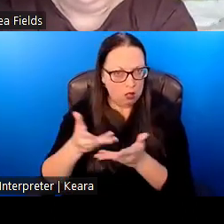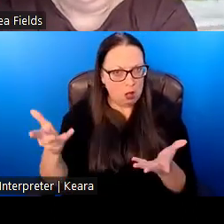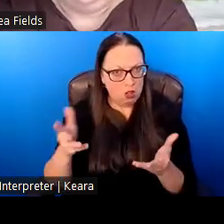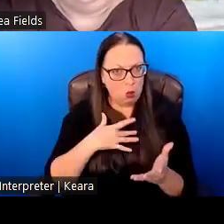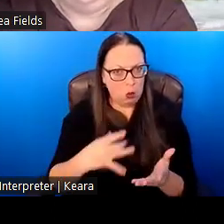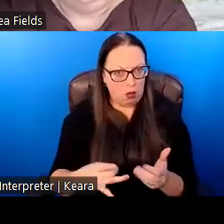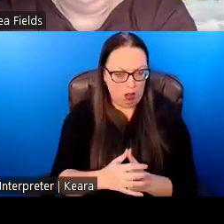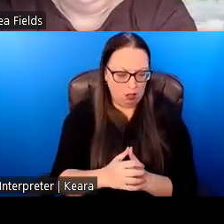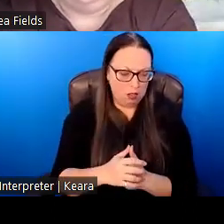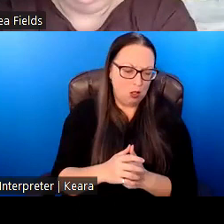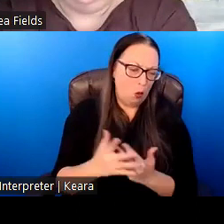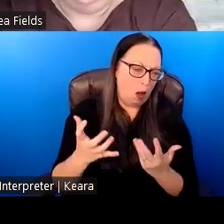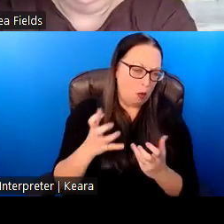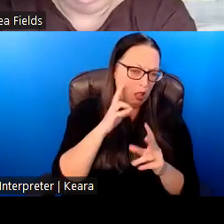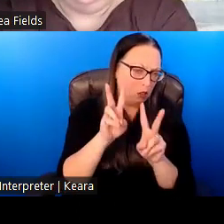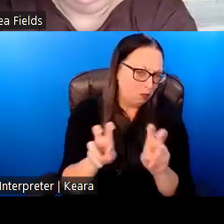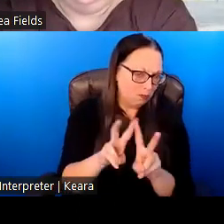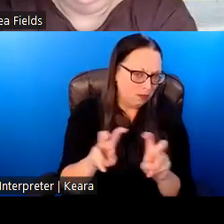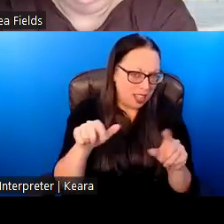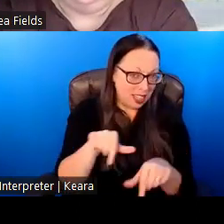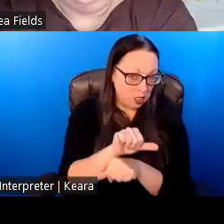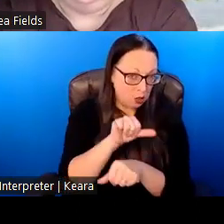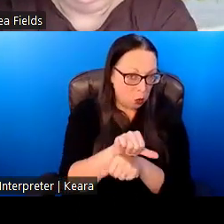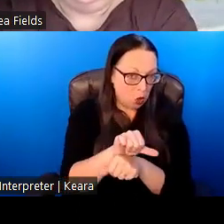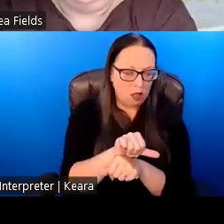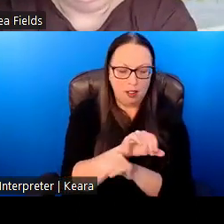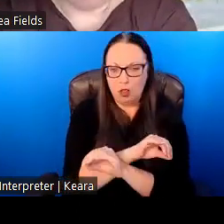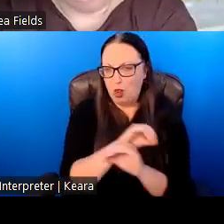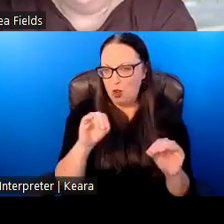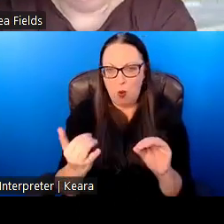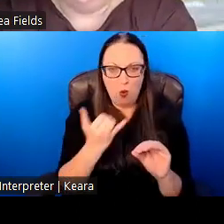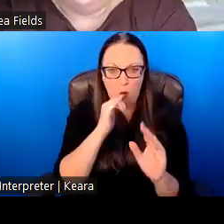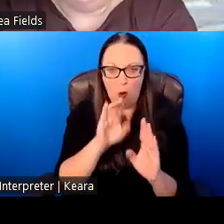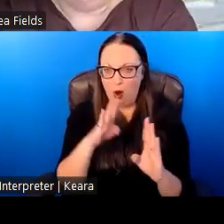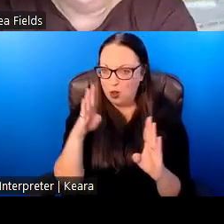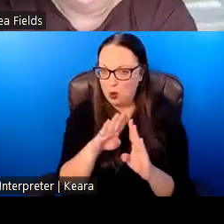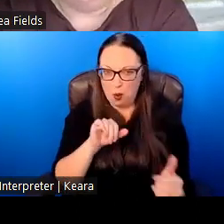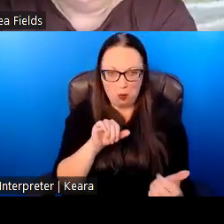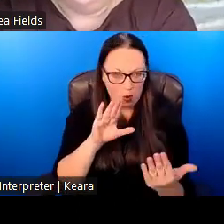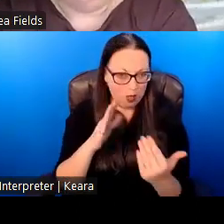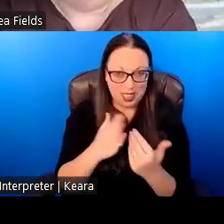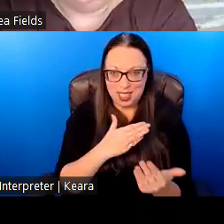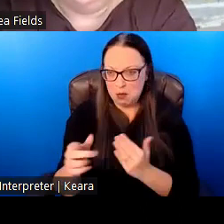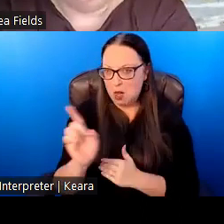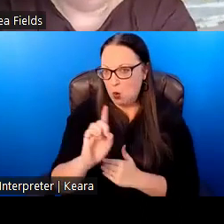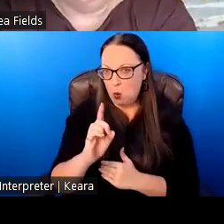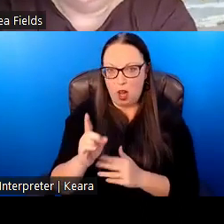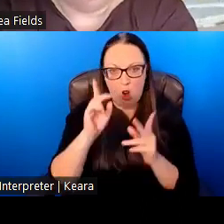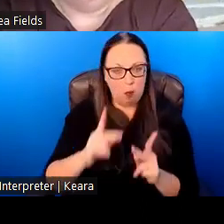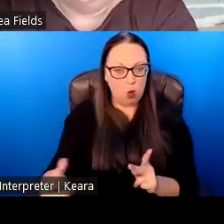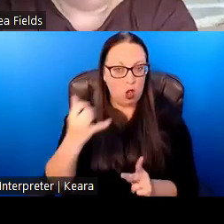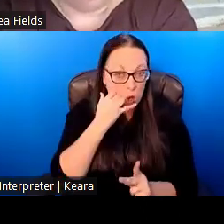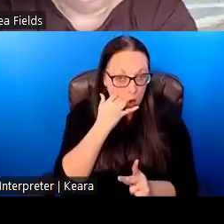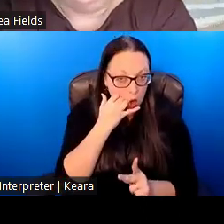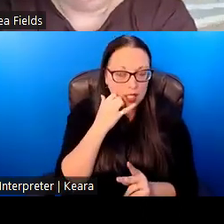And I just really like to look at this work as this should be a no wrong door approach, right? No matter where someone calls, let's do our best to